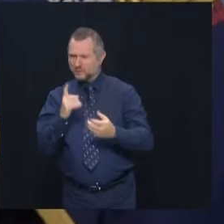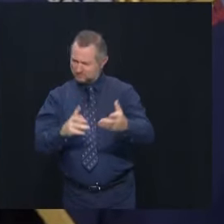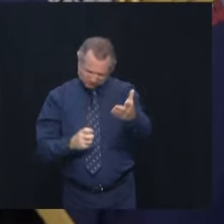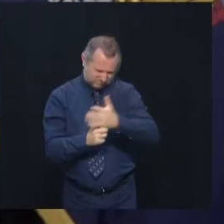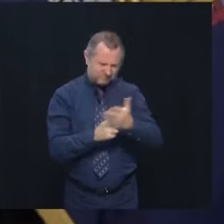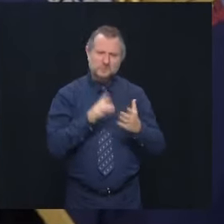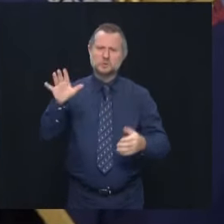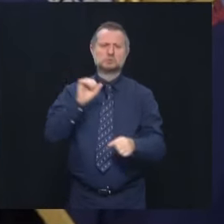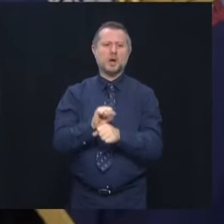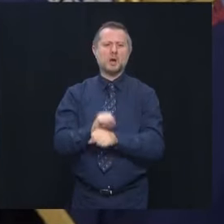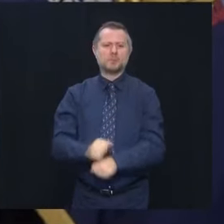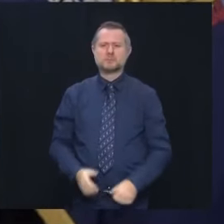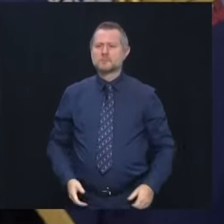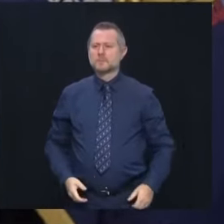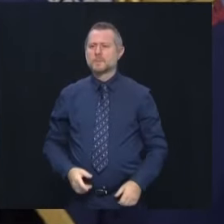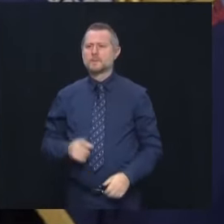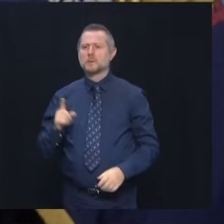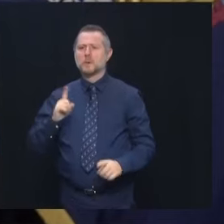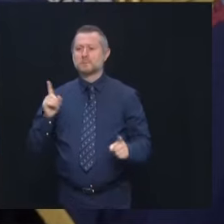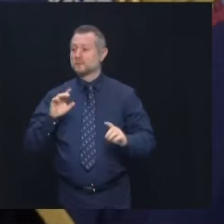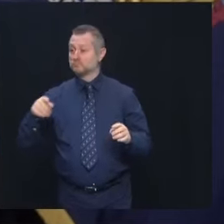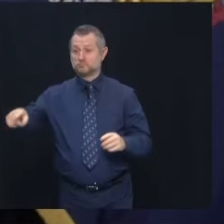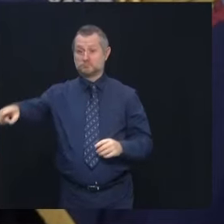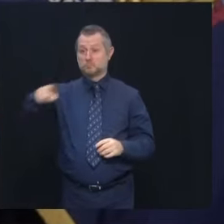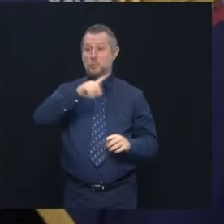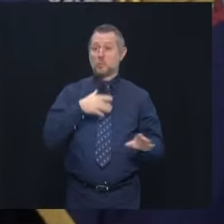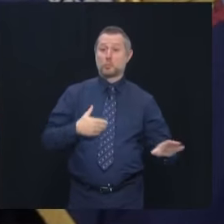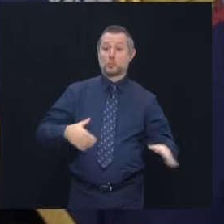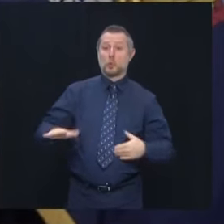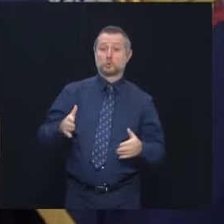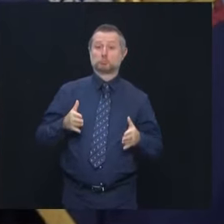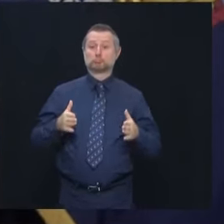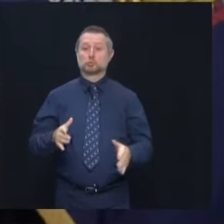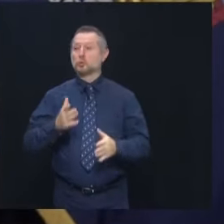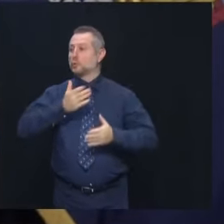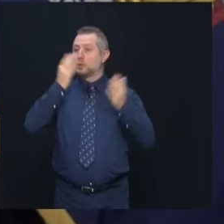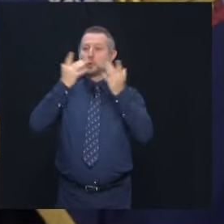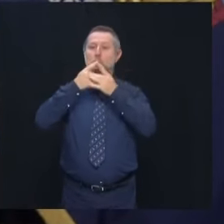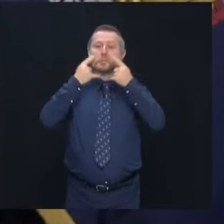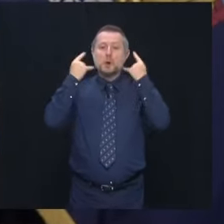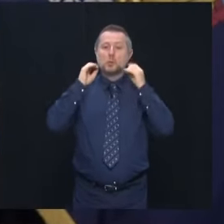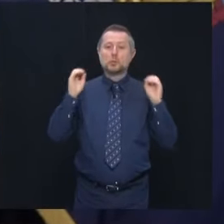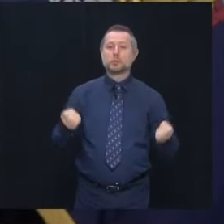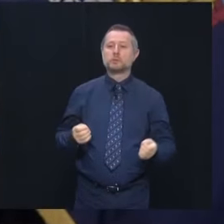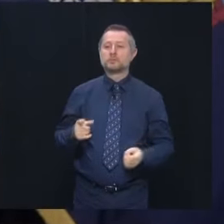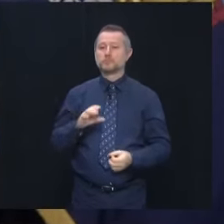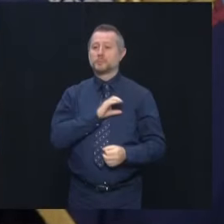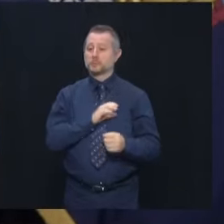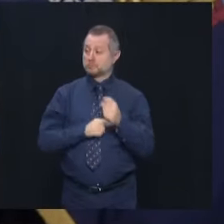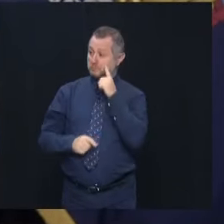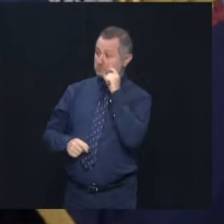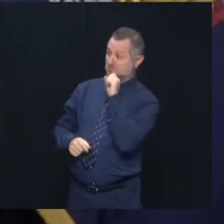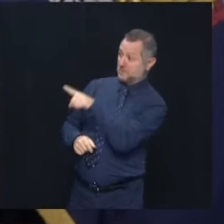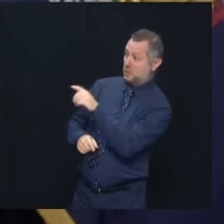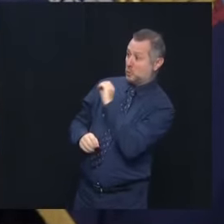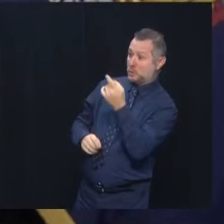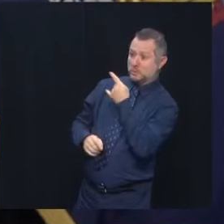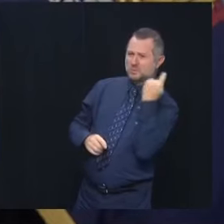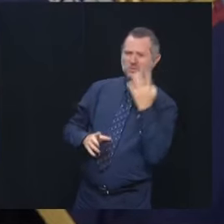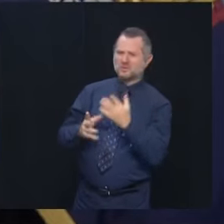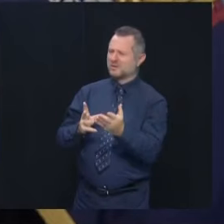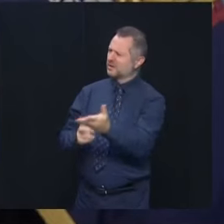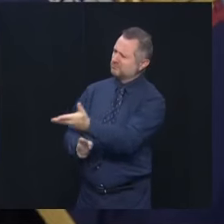no question in your mind that if you walk down the street and you're not wearing a mask and a police officer sees you, you're going to be